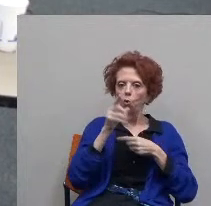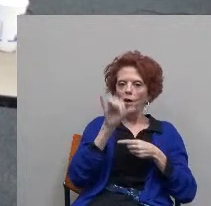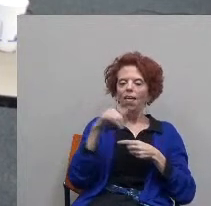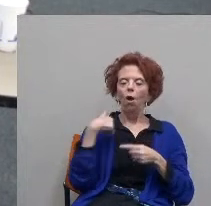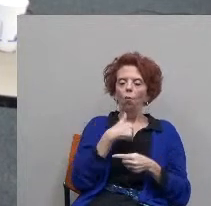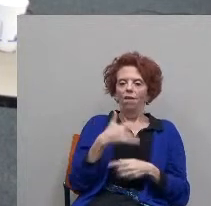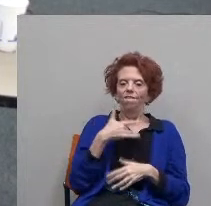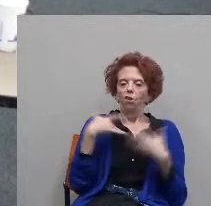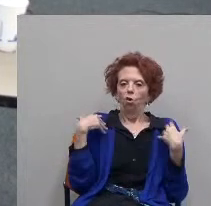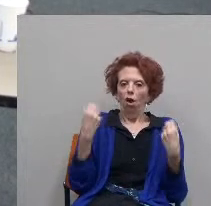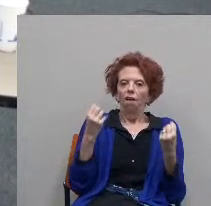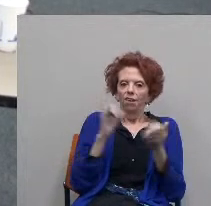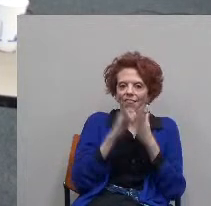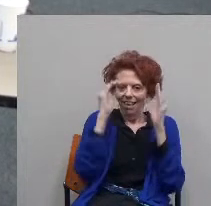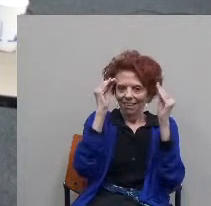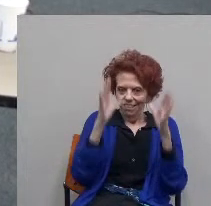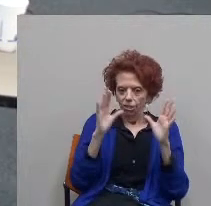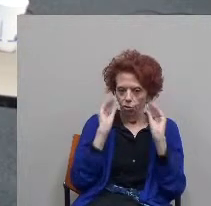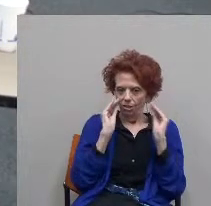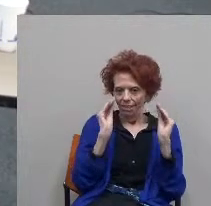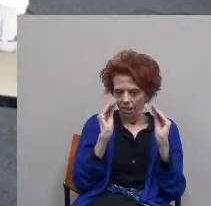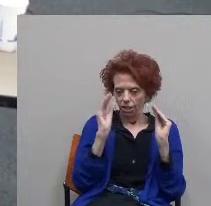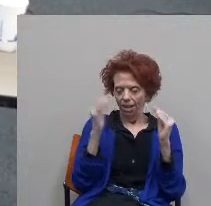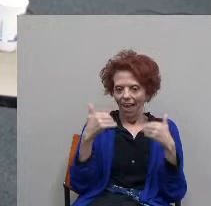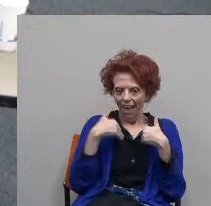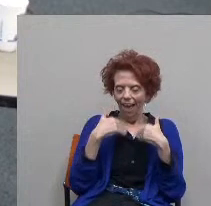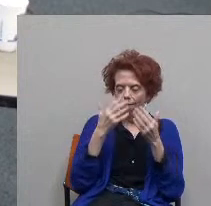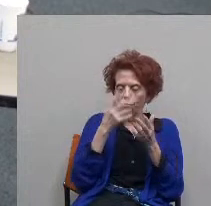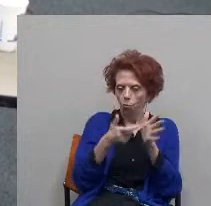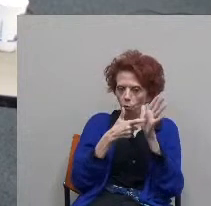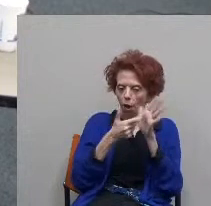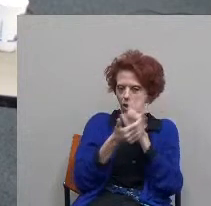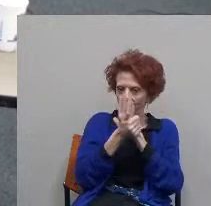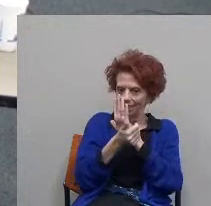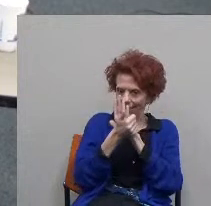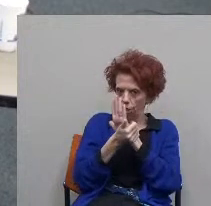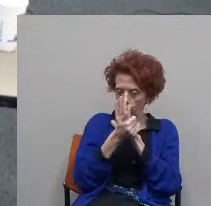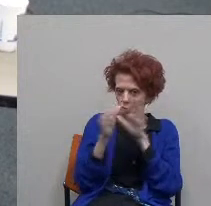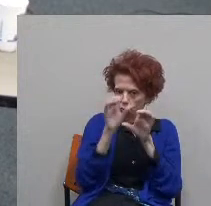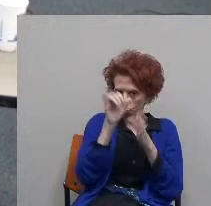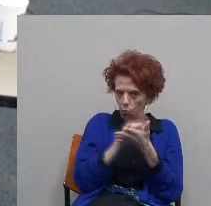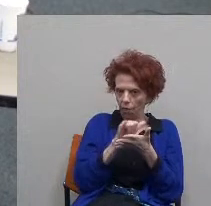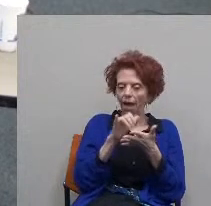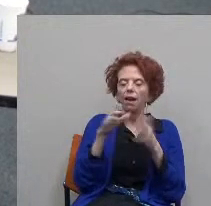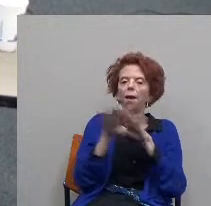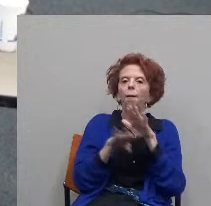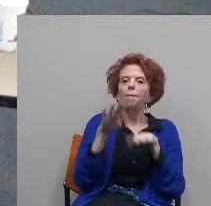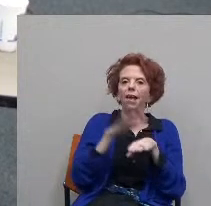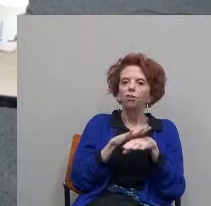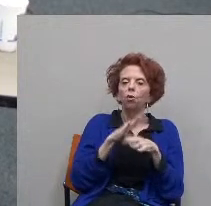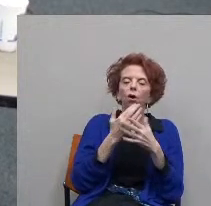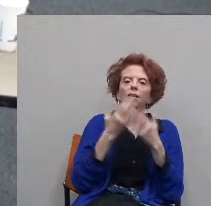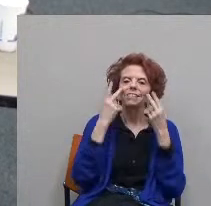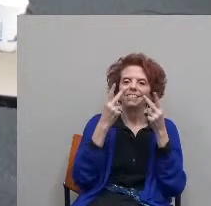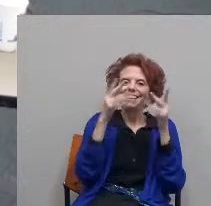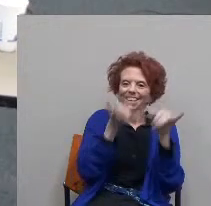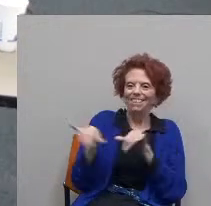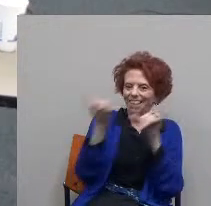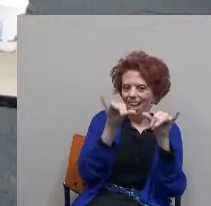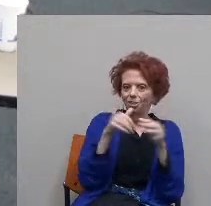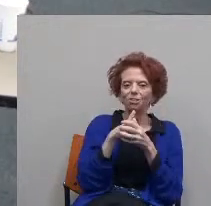feel confident that teachers teaching those standards have the requisite skills in order to be able to do those things based on just looking directly at the